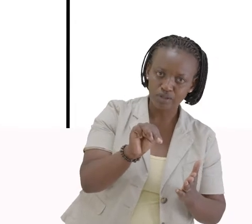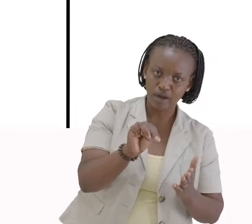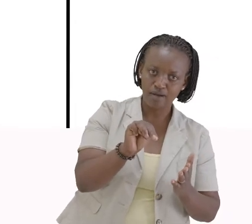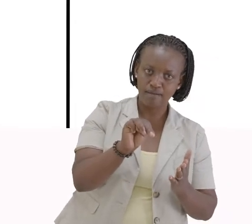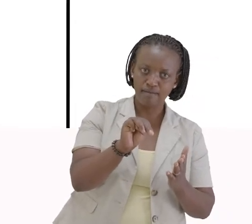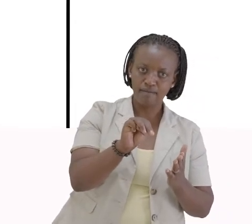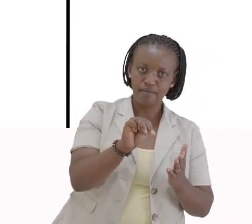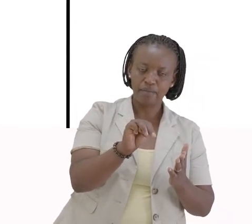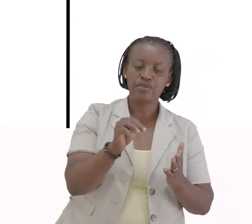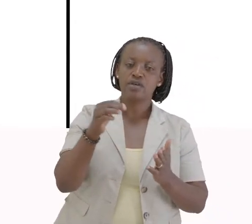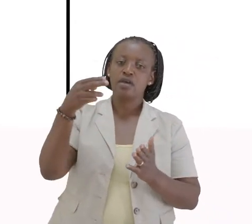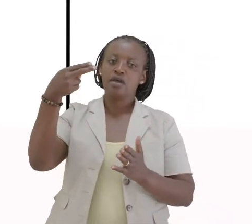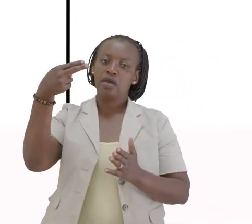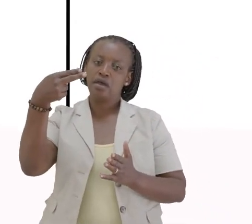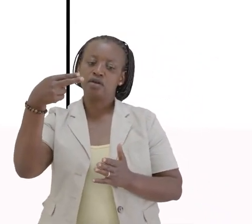Kilometer,